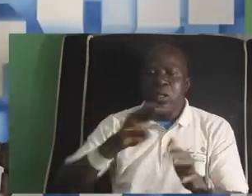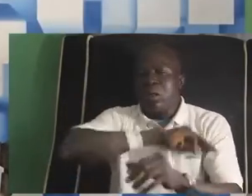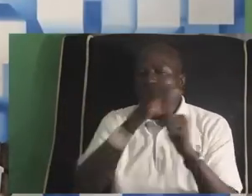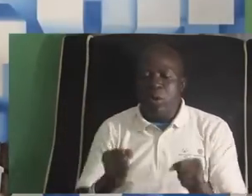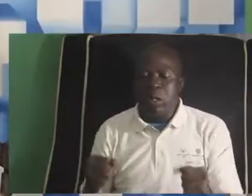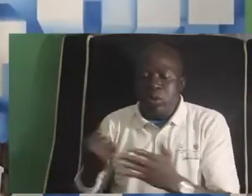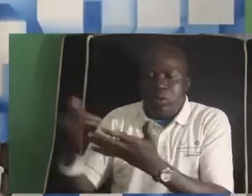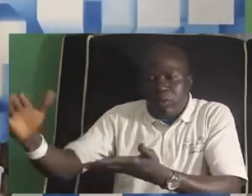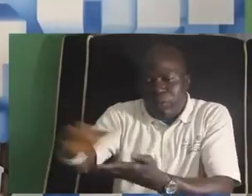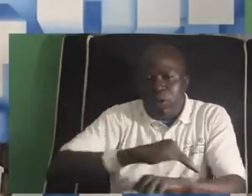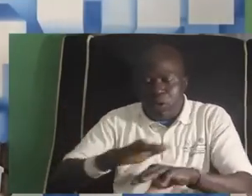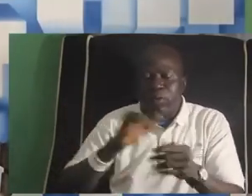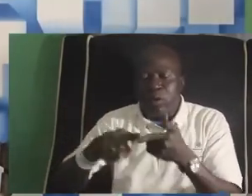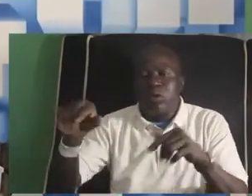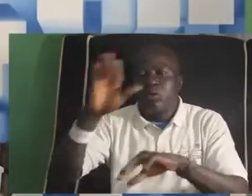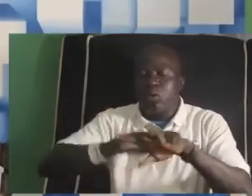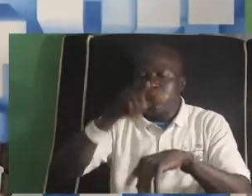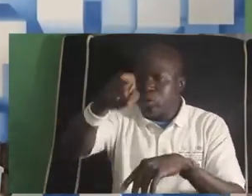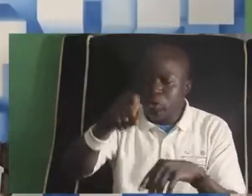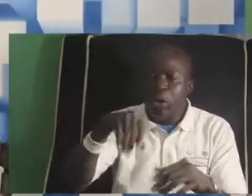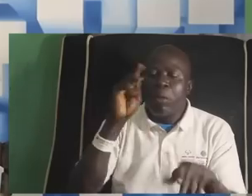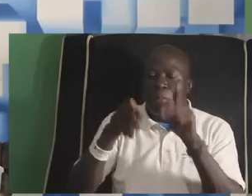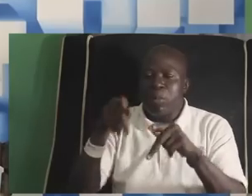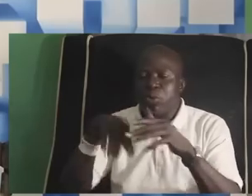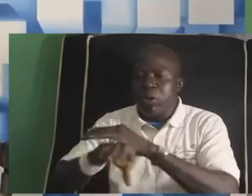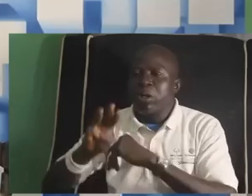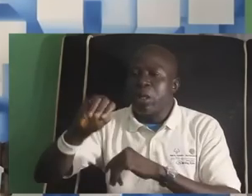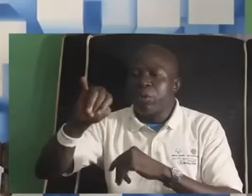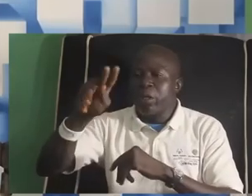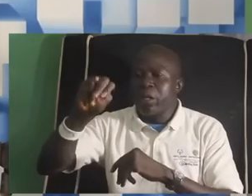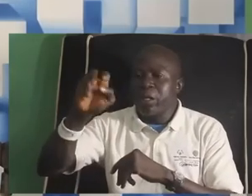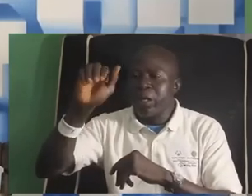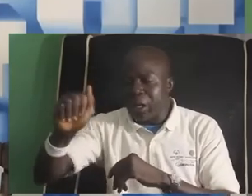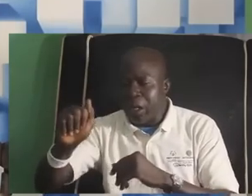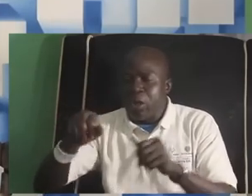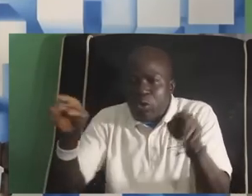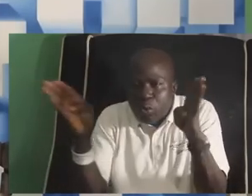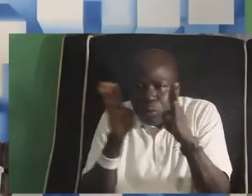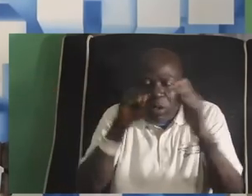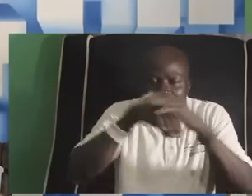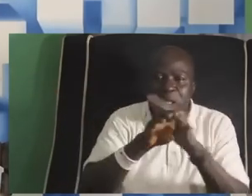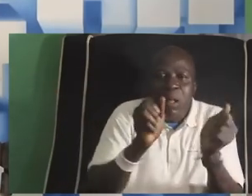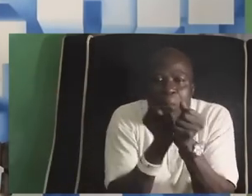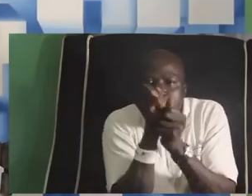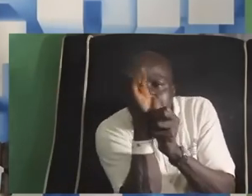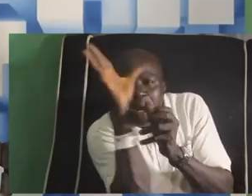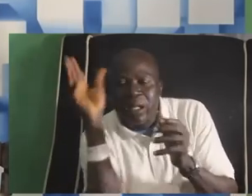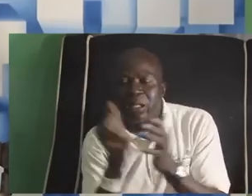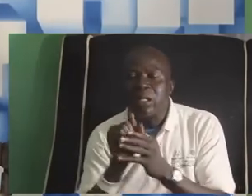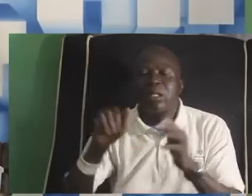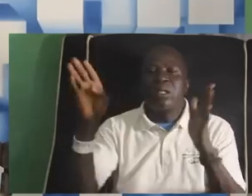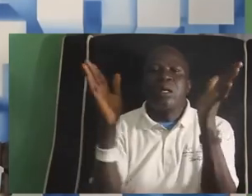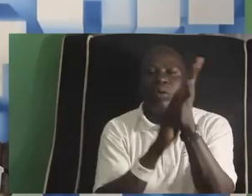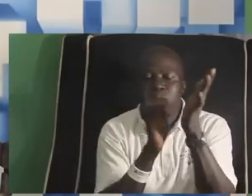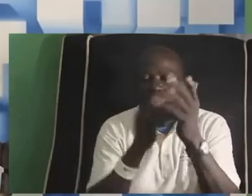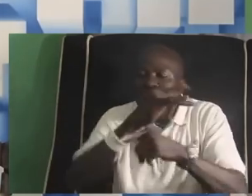war. Amen. Eyi te wa mi na. Brighter school let it pade. Ni Western bypass. Western bypass.